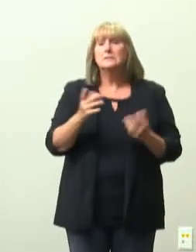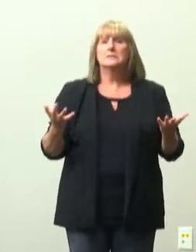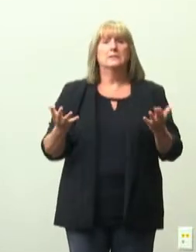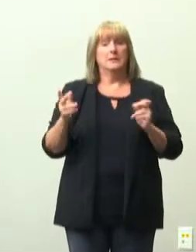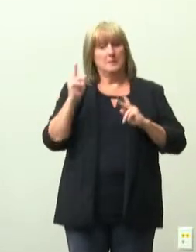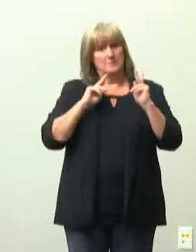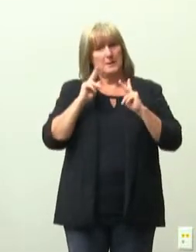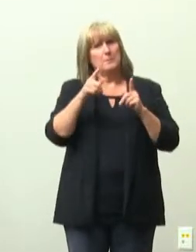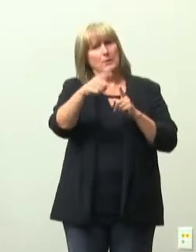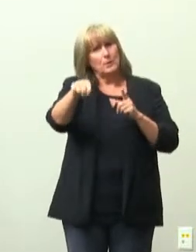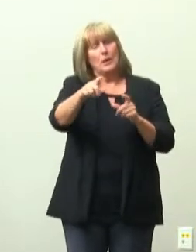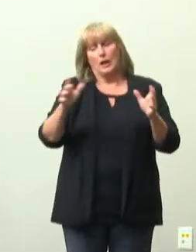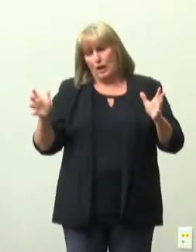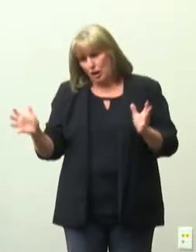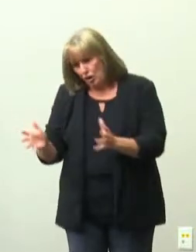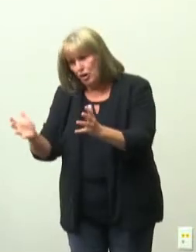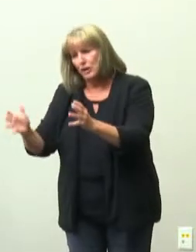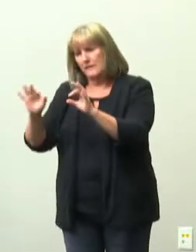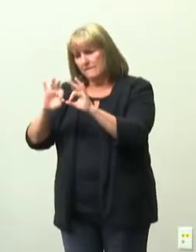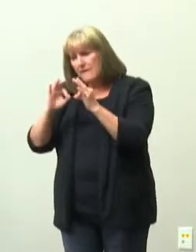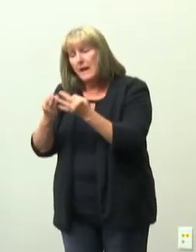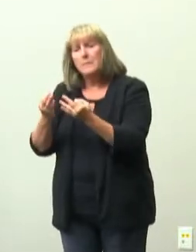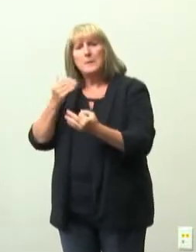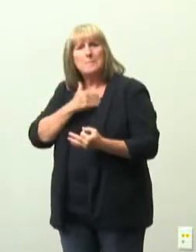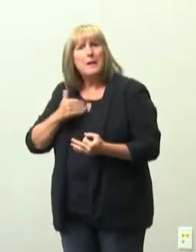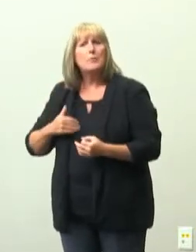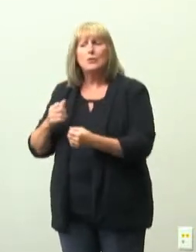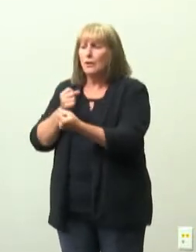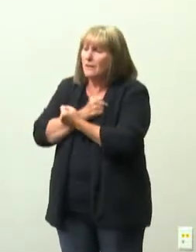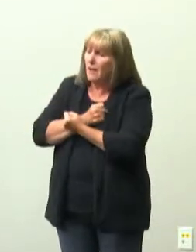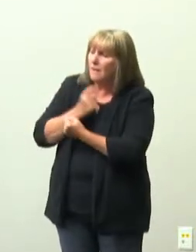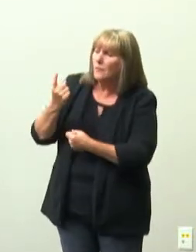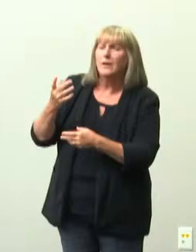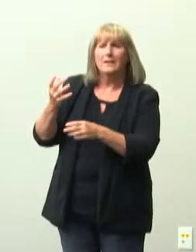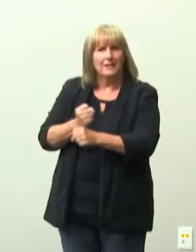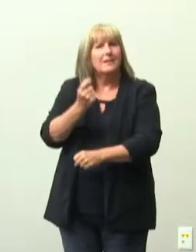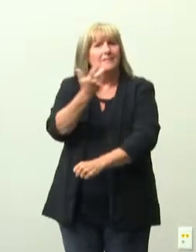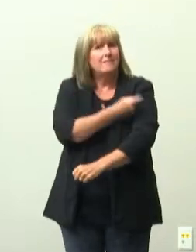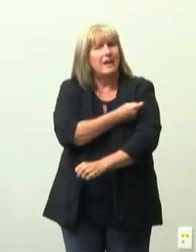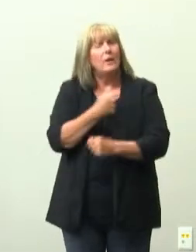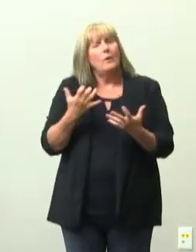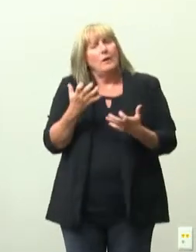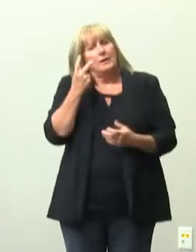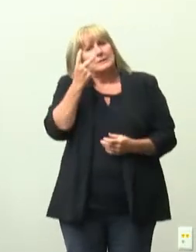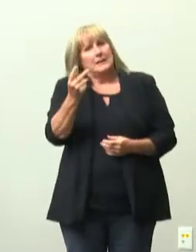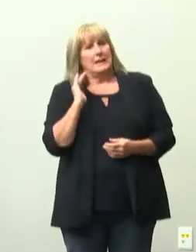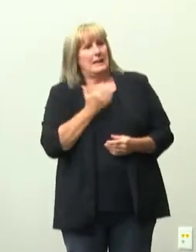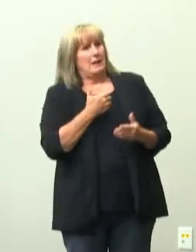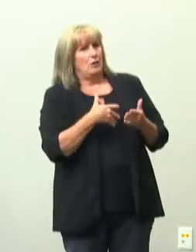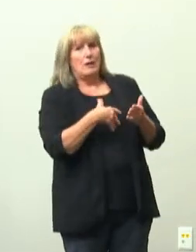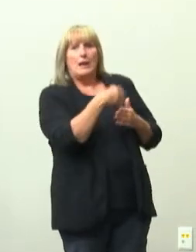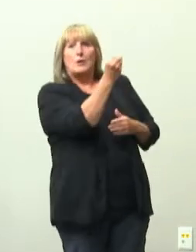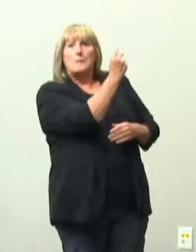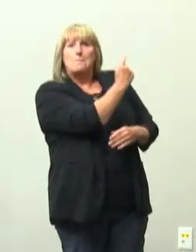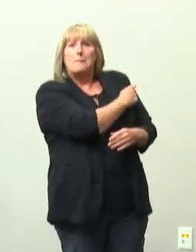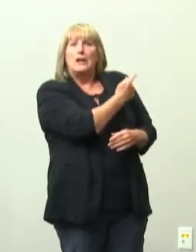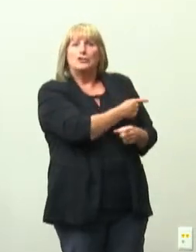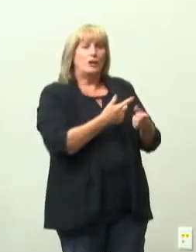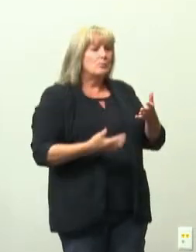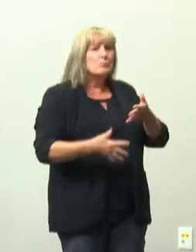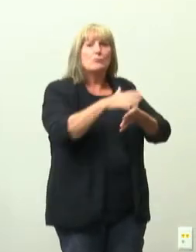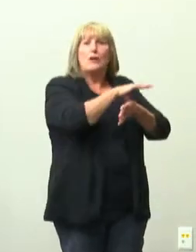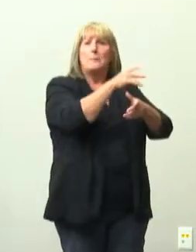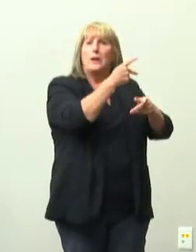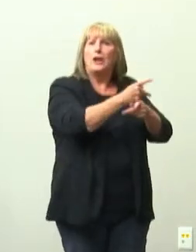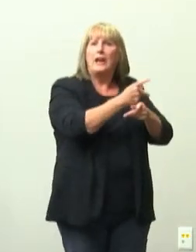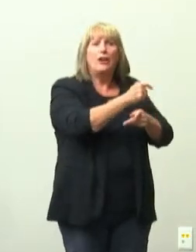people encourage family members, loved ones to get vaccinations. I would really love to see our outpatient primary care and